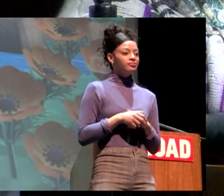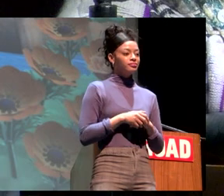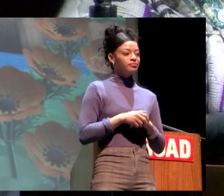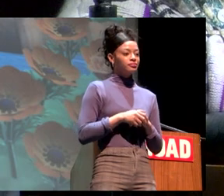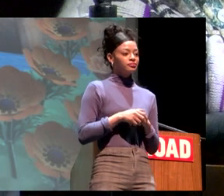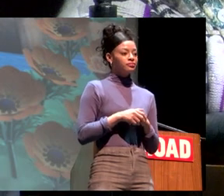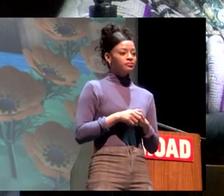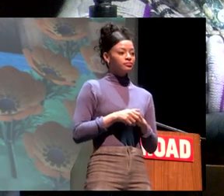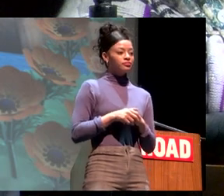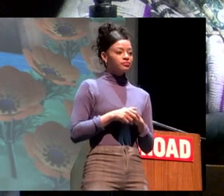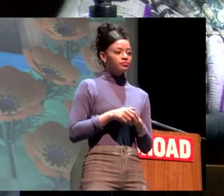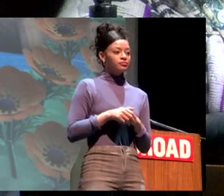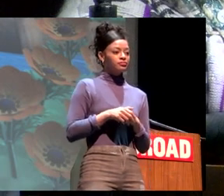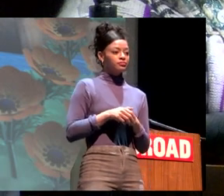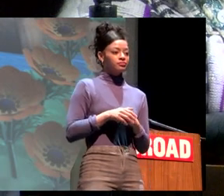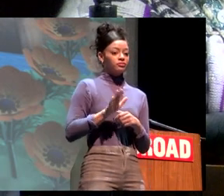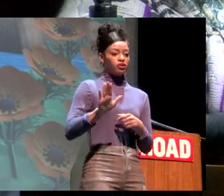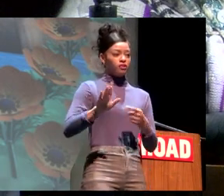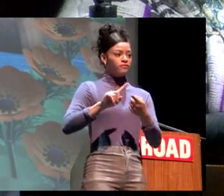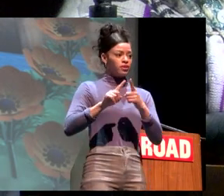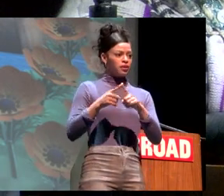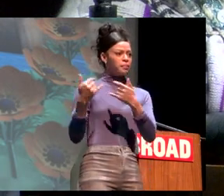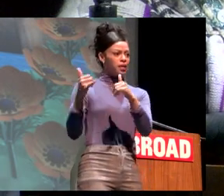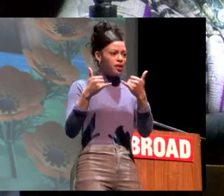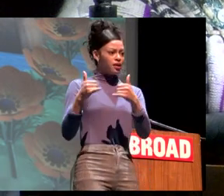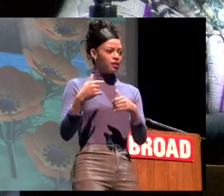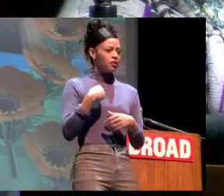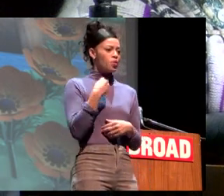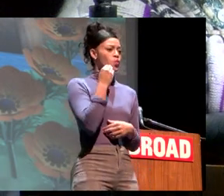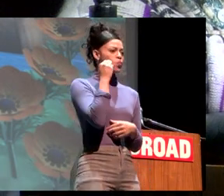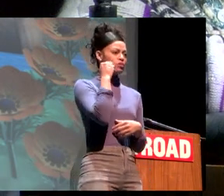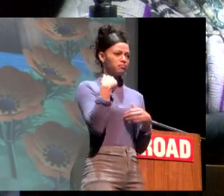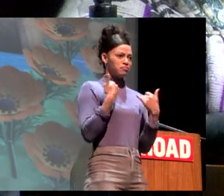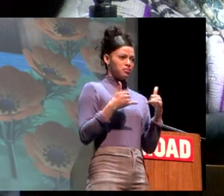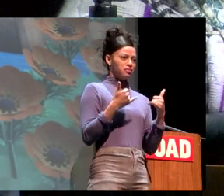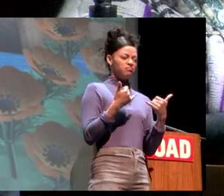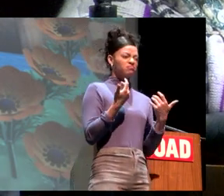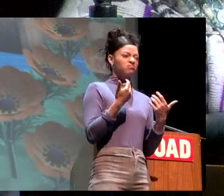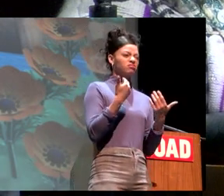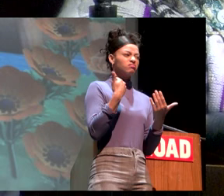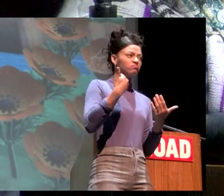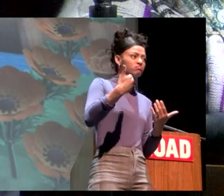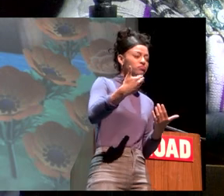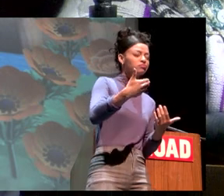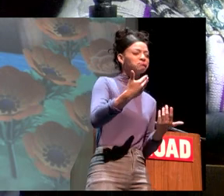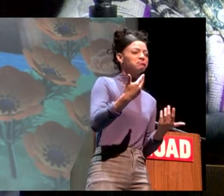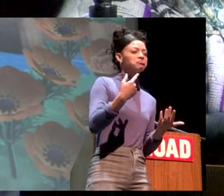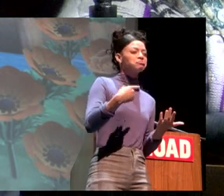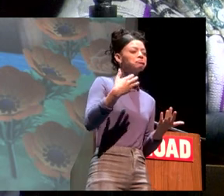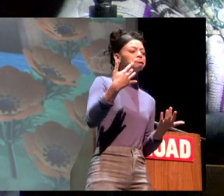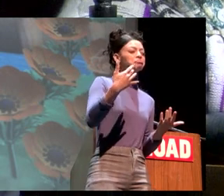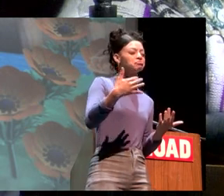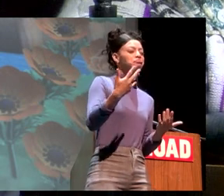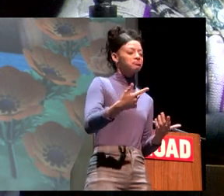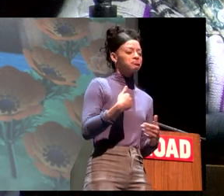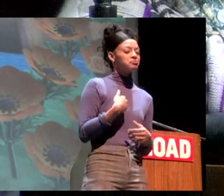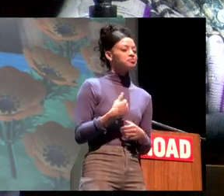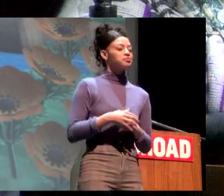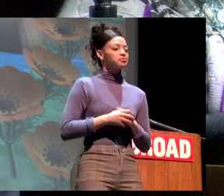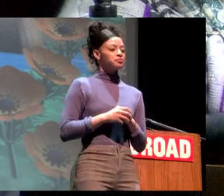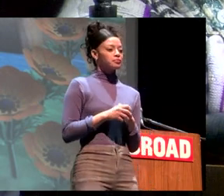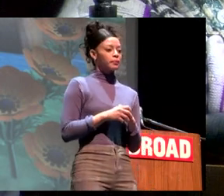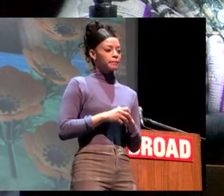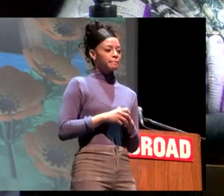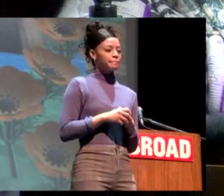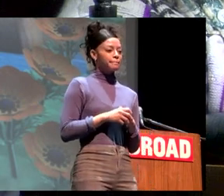too often, so when I went one of the times, my daughter said, "Oh, Dad, there's a fireworks festival, so let's go see it together."